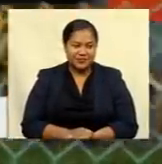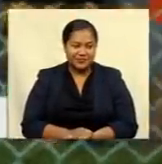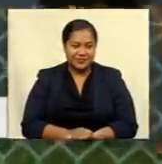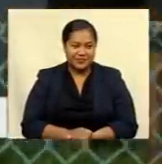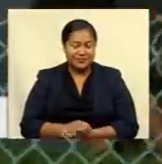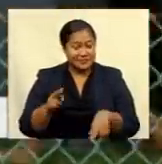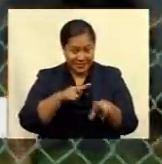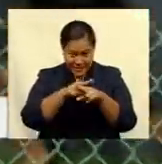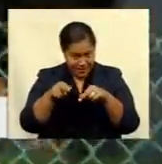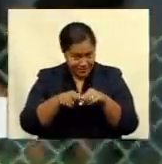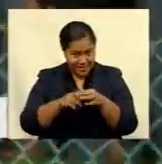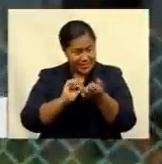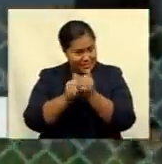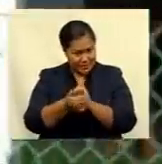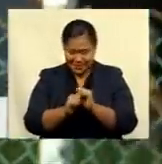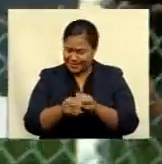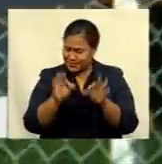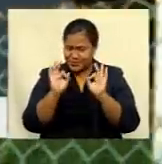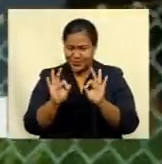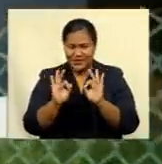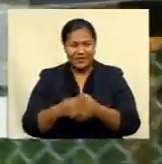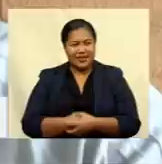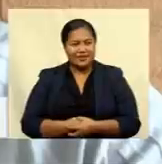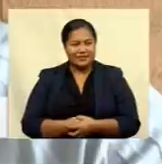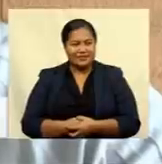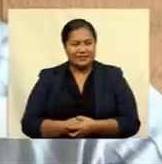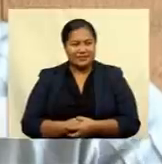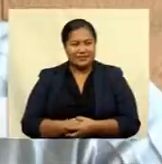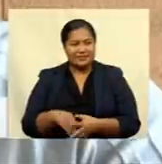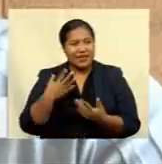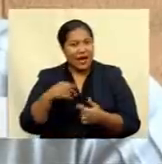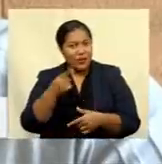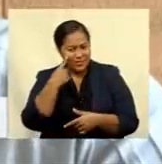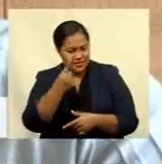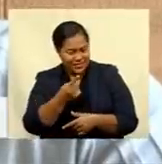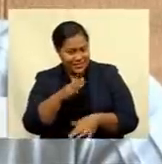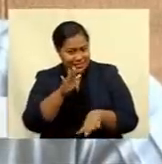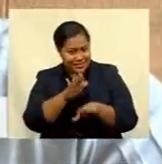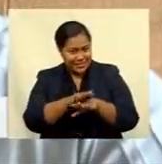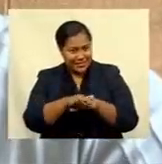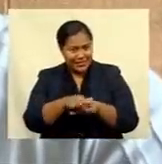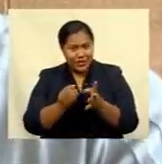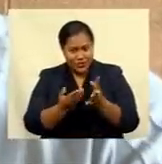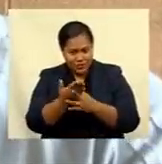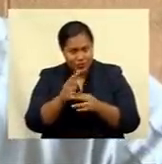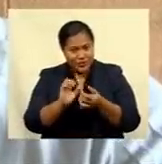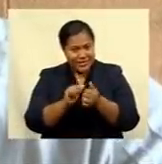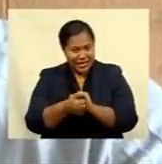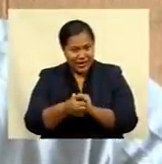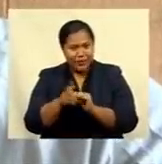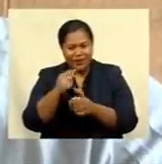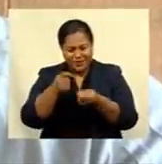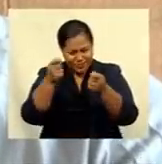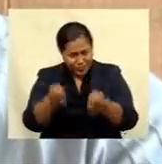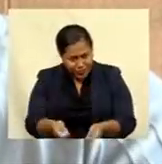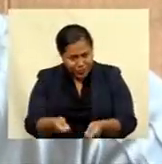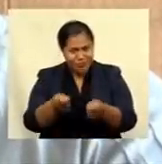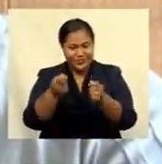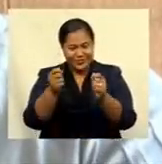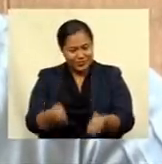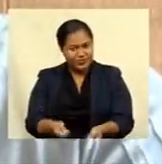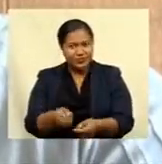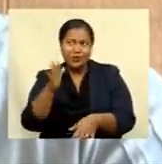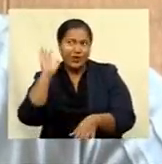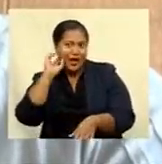Fiji's performance was incredible. I was at the edge of my seat throughout the game, and with each try followed with a scream of joy throughout